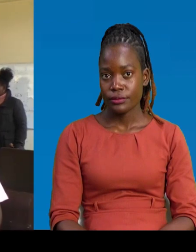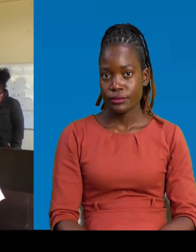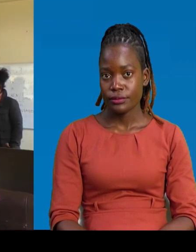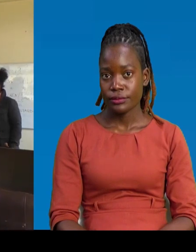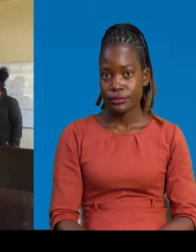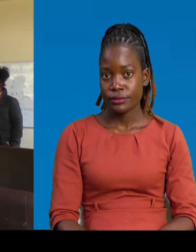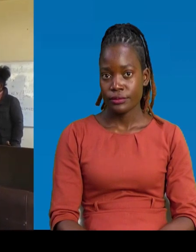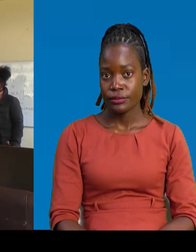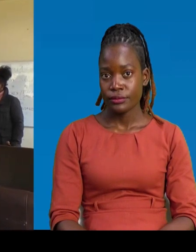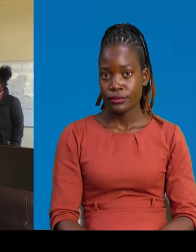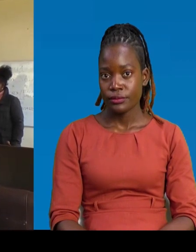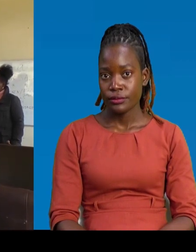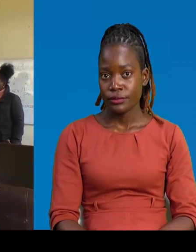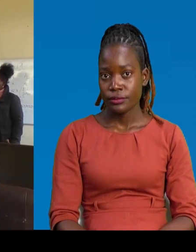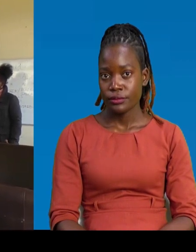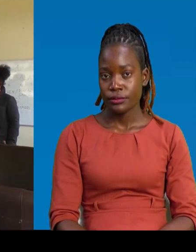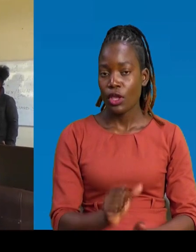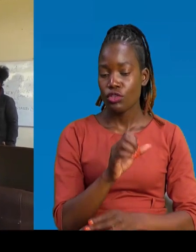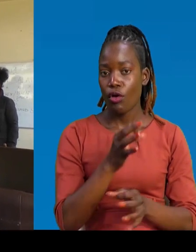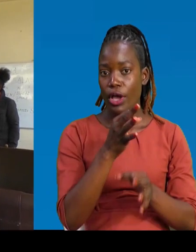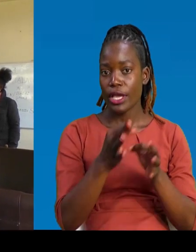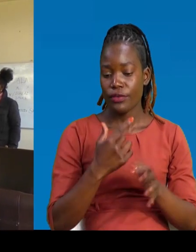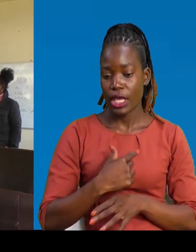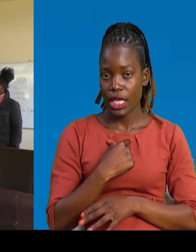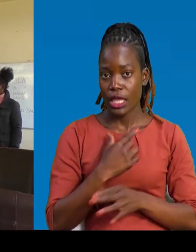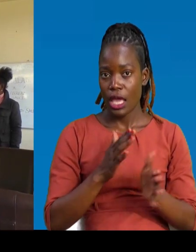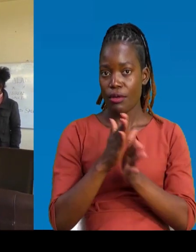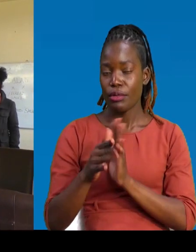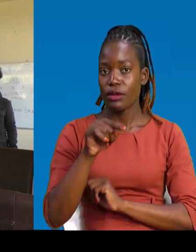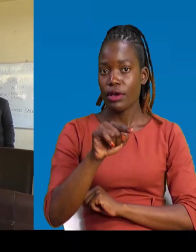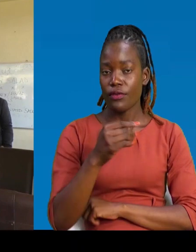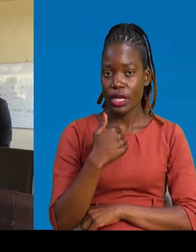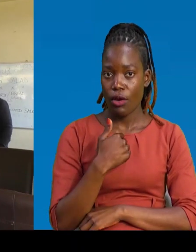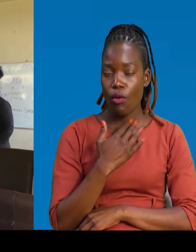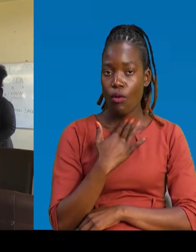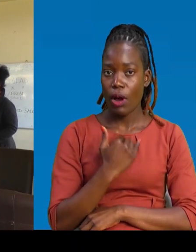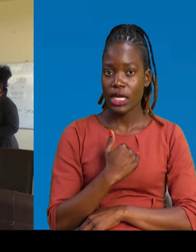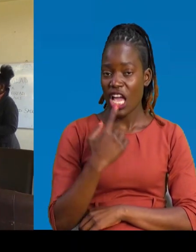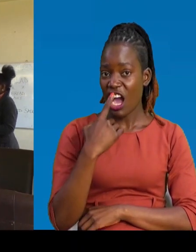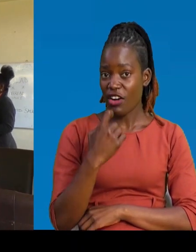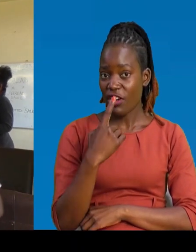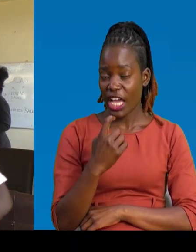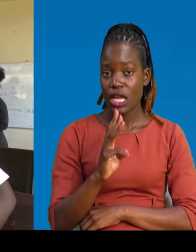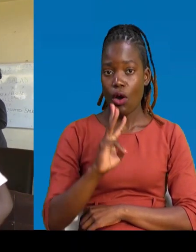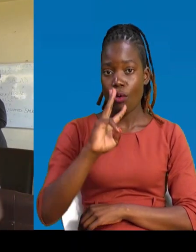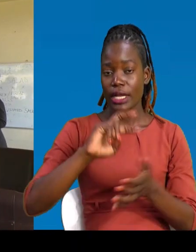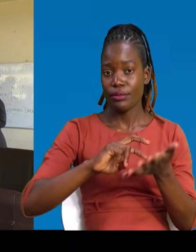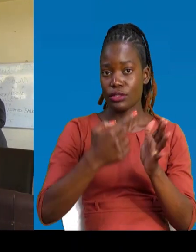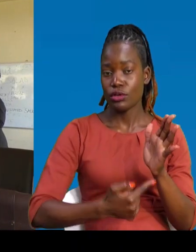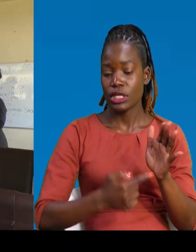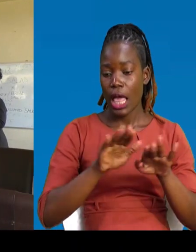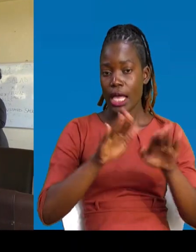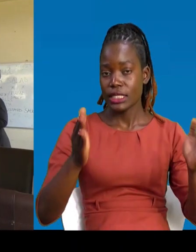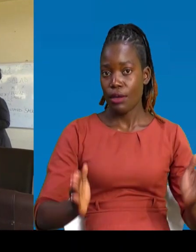So if the guest amesetiwa hivi na anataka white wine, that means table